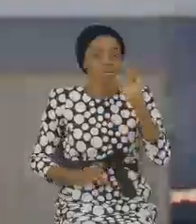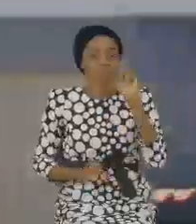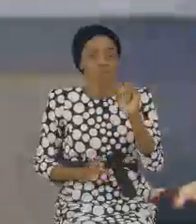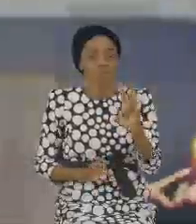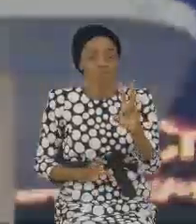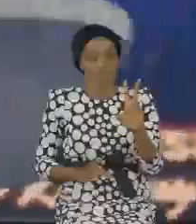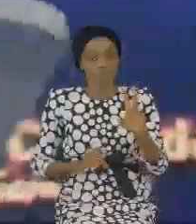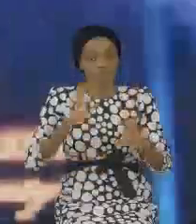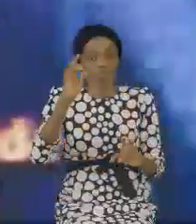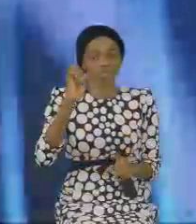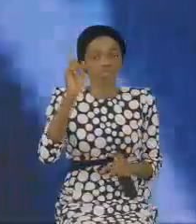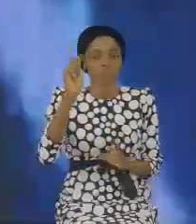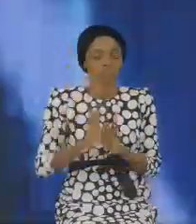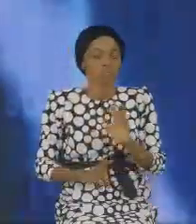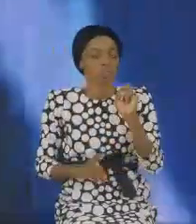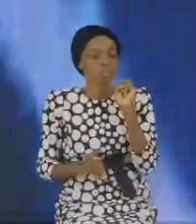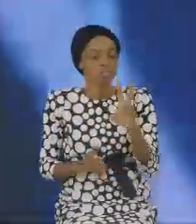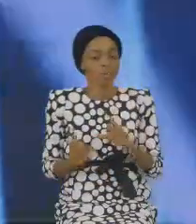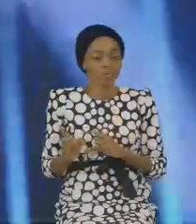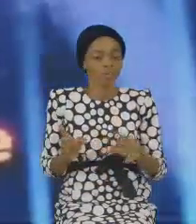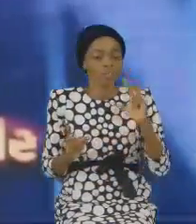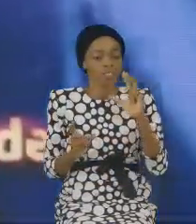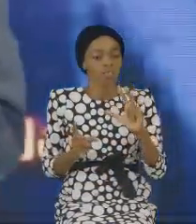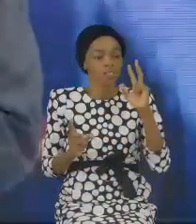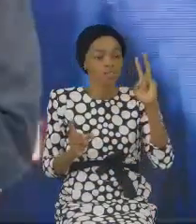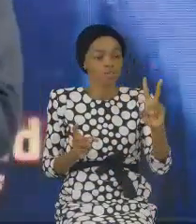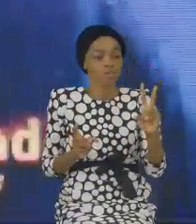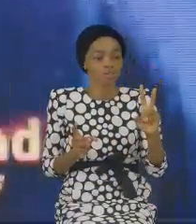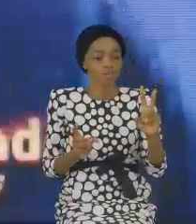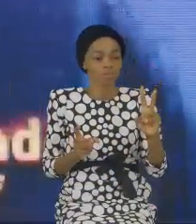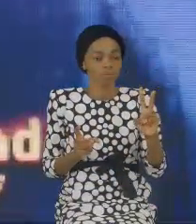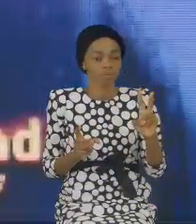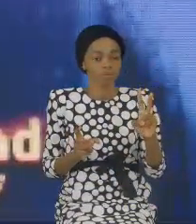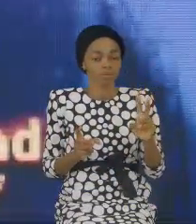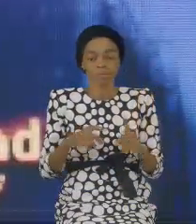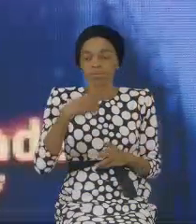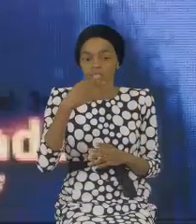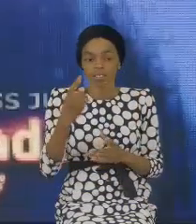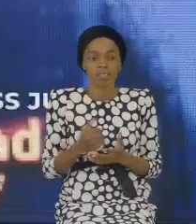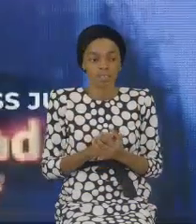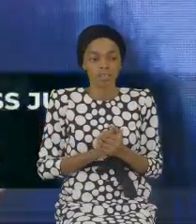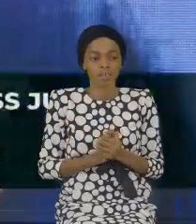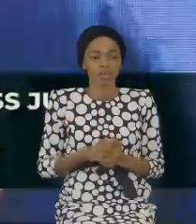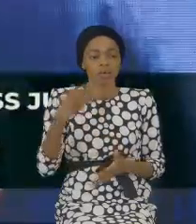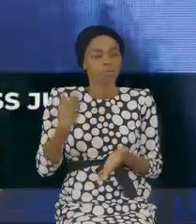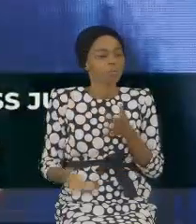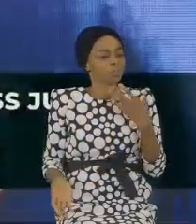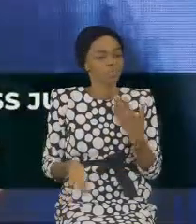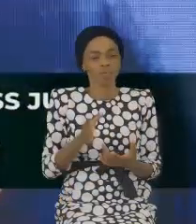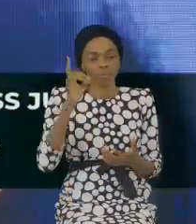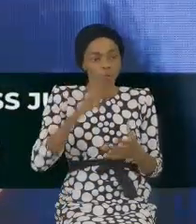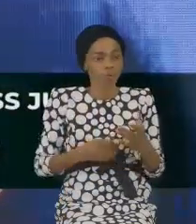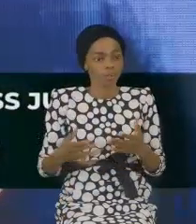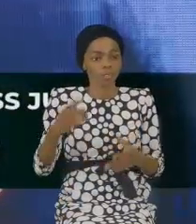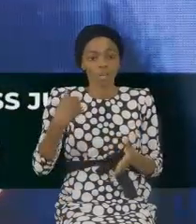chapter 12 of Deuteronomy verse 32. In chapter 12 verse 32, it says, "What thing soever I command